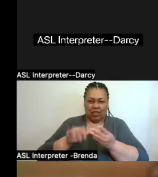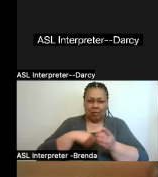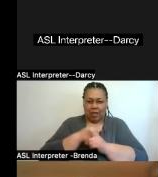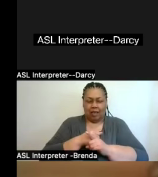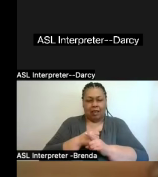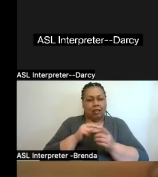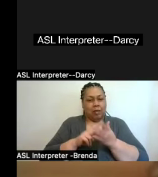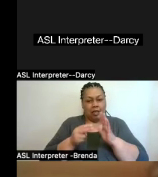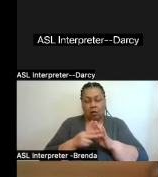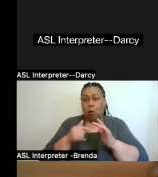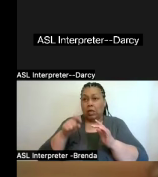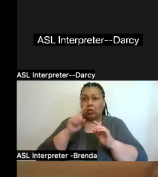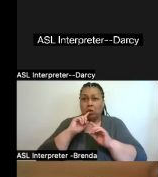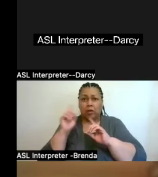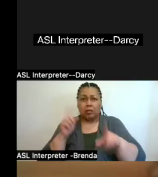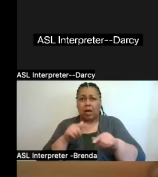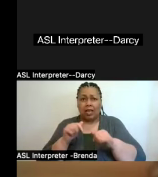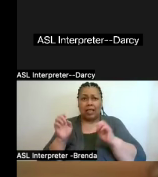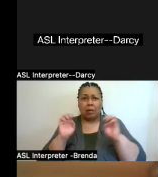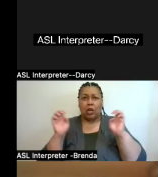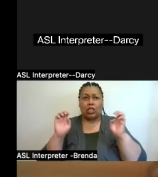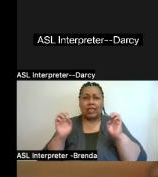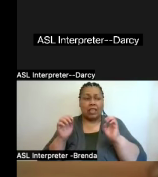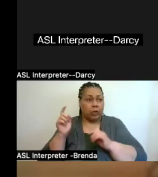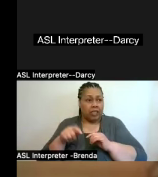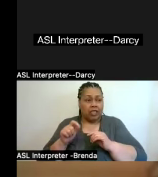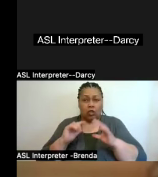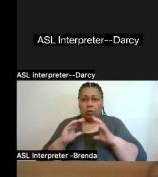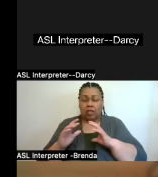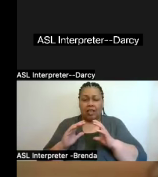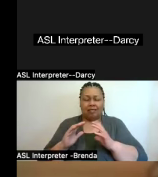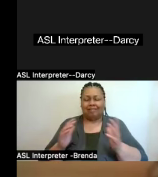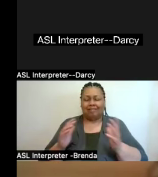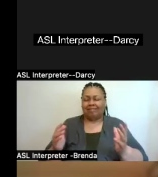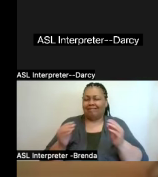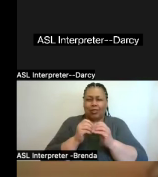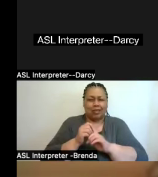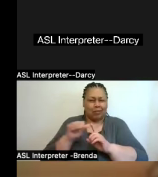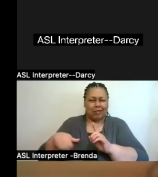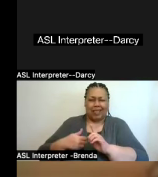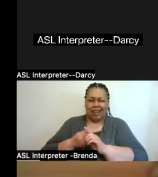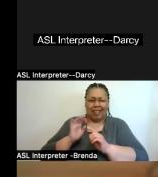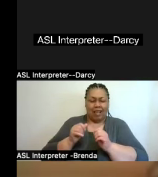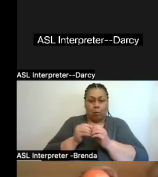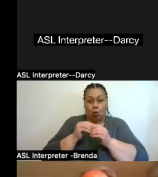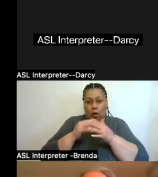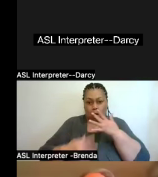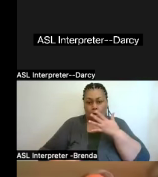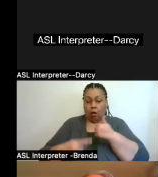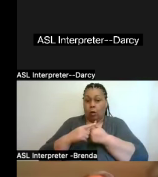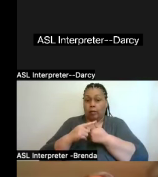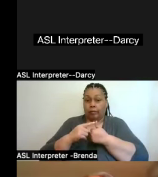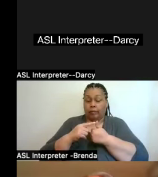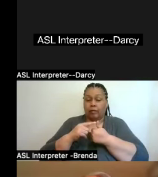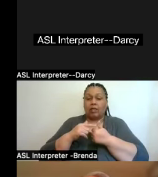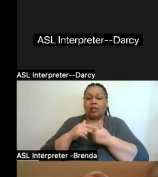of we need to respond in an emergency and that we need to mitigate. There's a lot of other things. So one of those is to be prepared